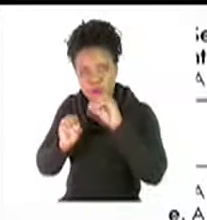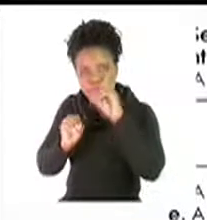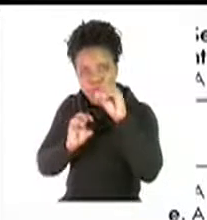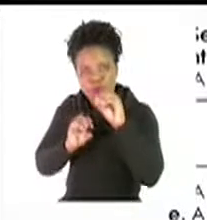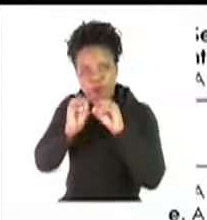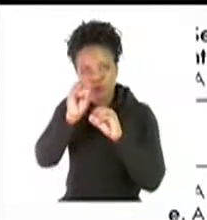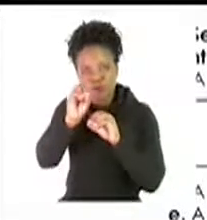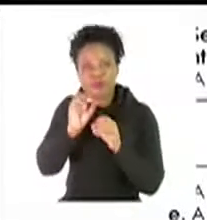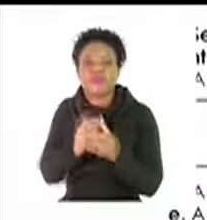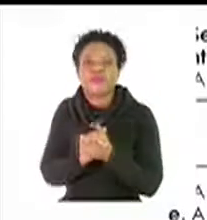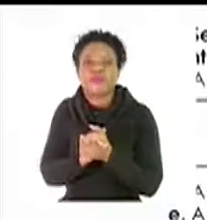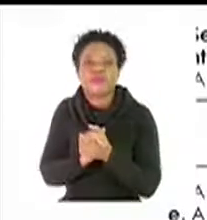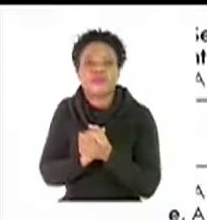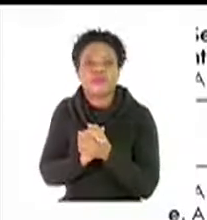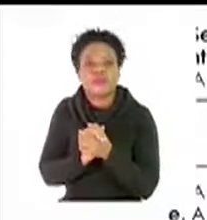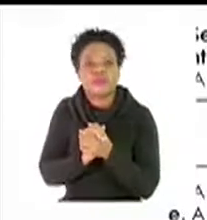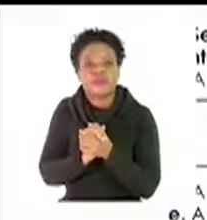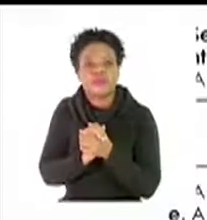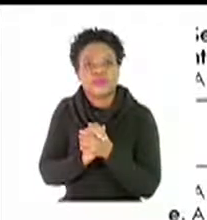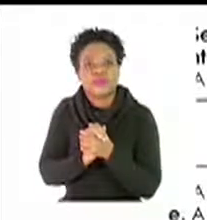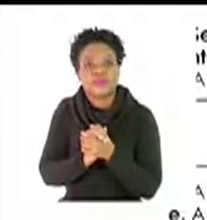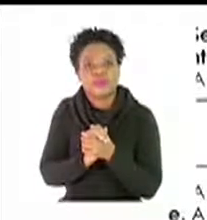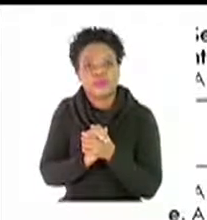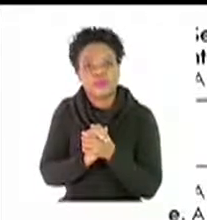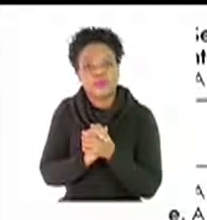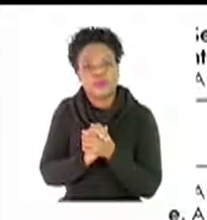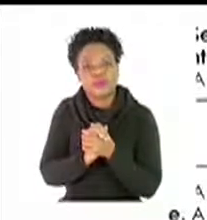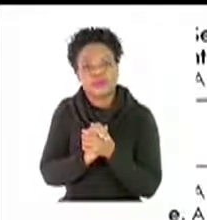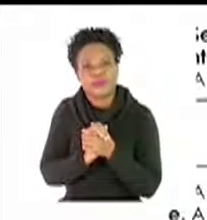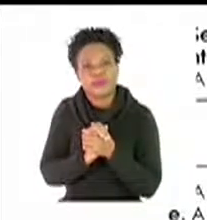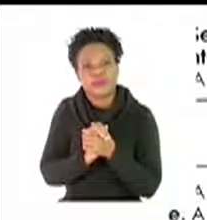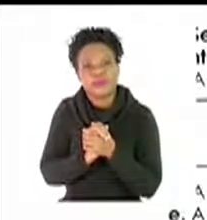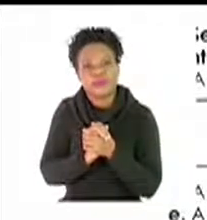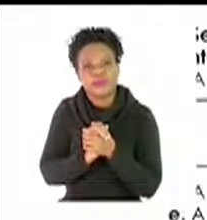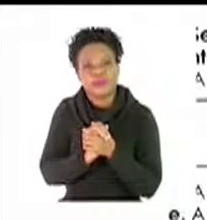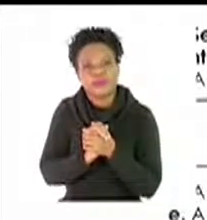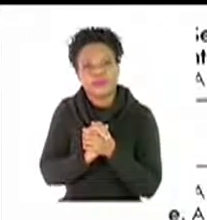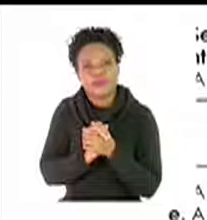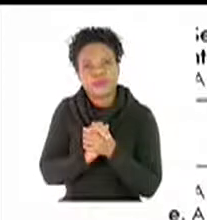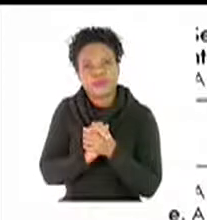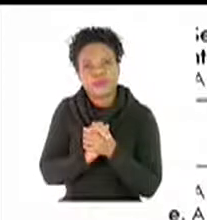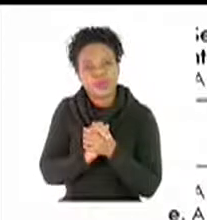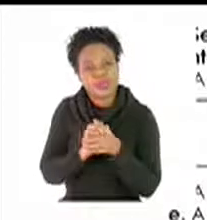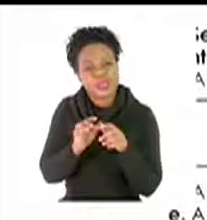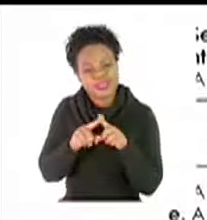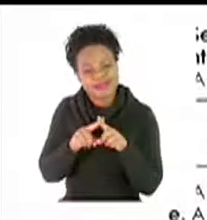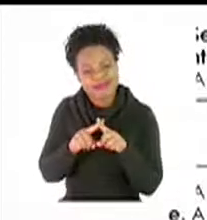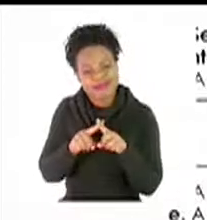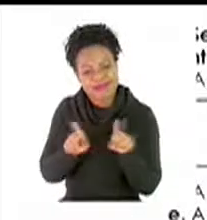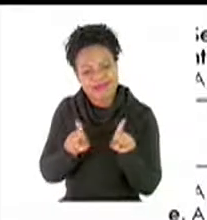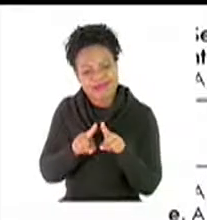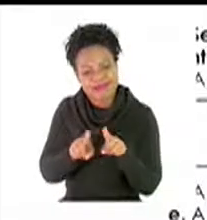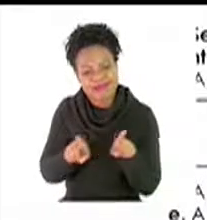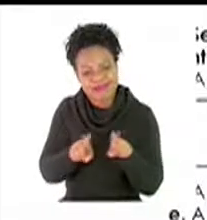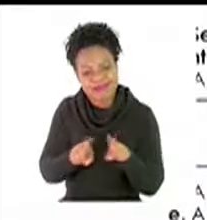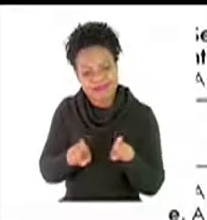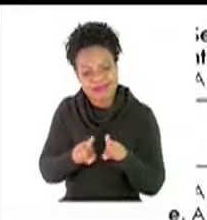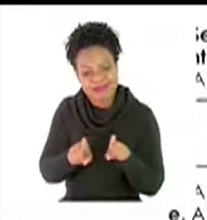duckling, cub, fall, rivulet, and gosling.